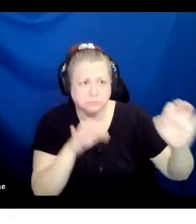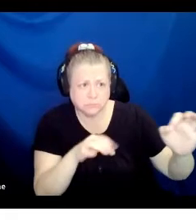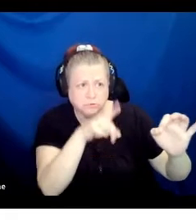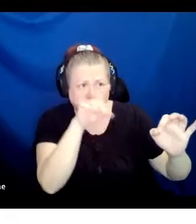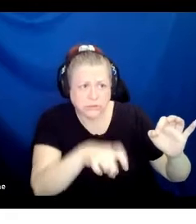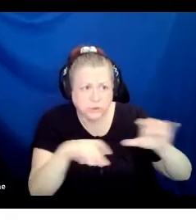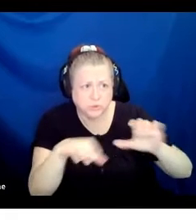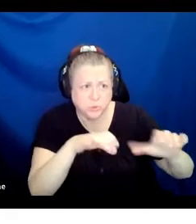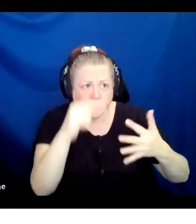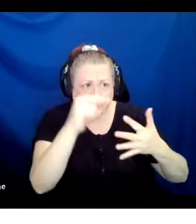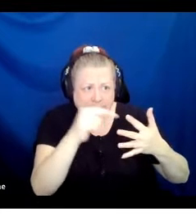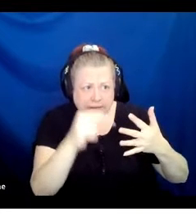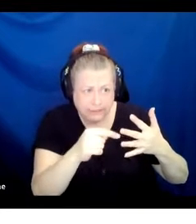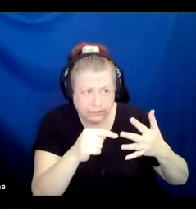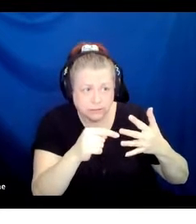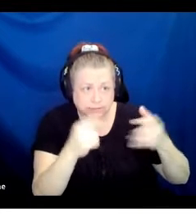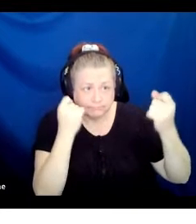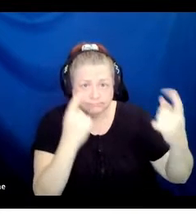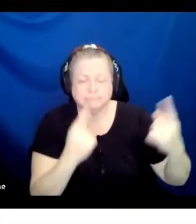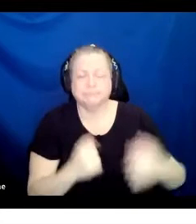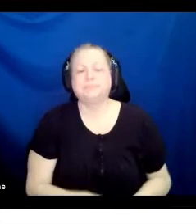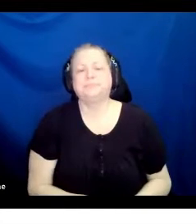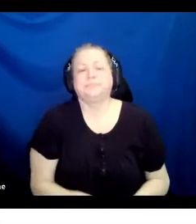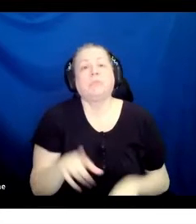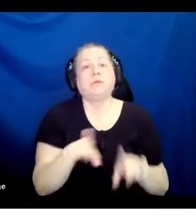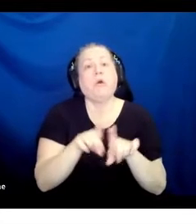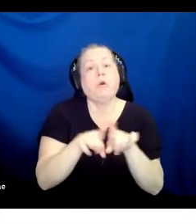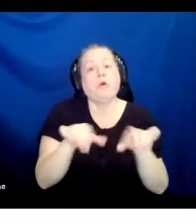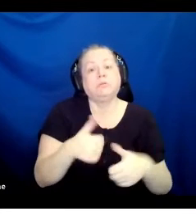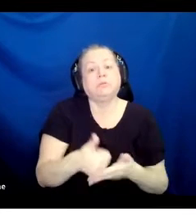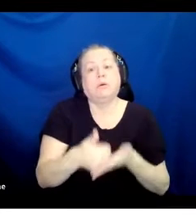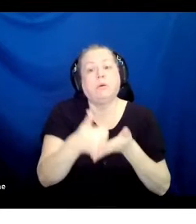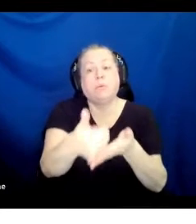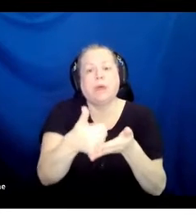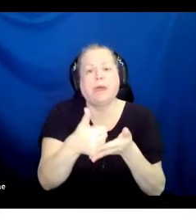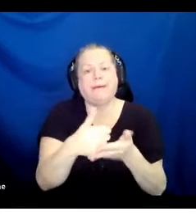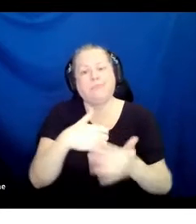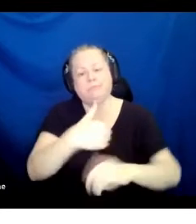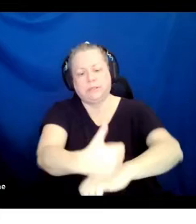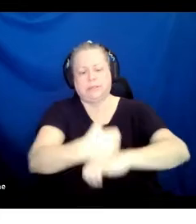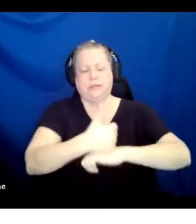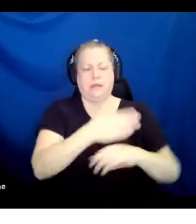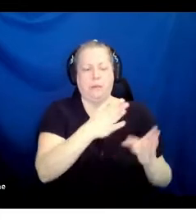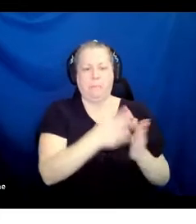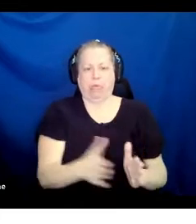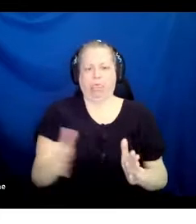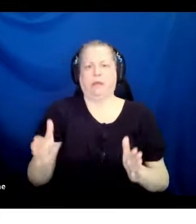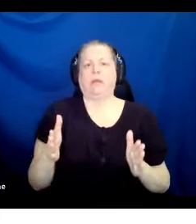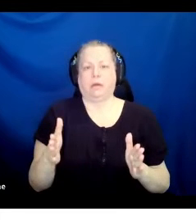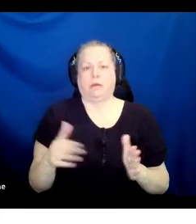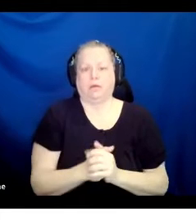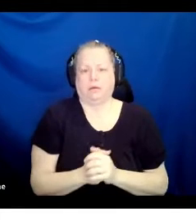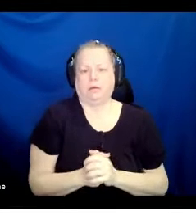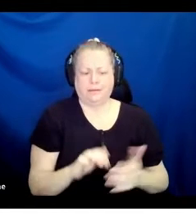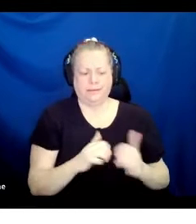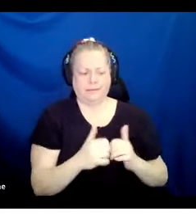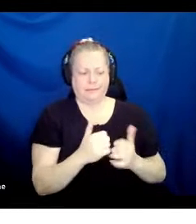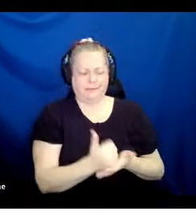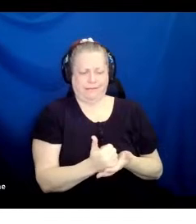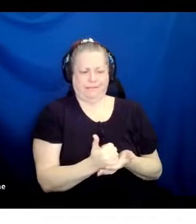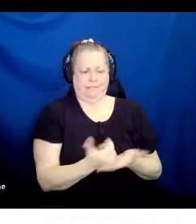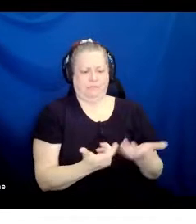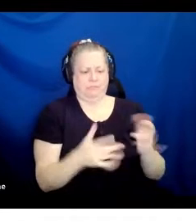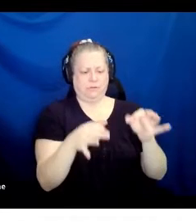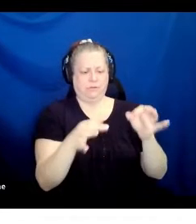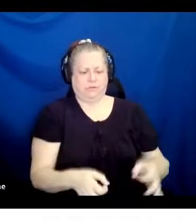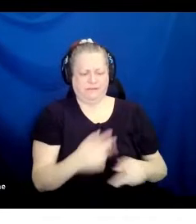take. You could also help members make a concrete plan and help them decide how they're going to